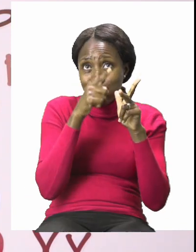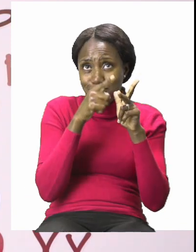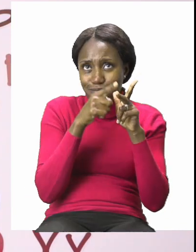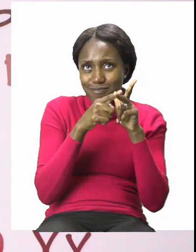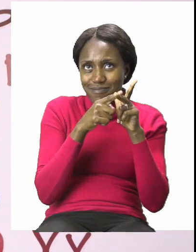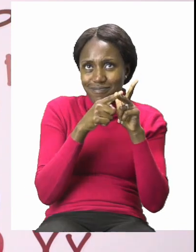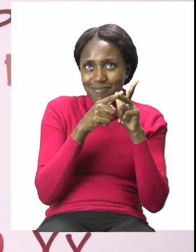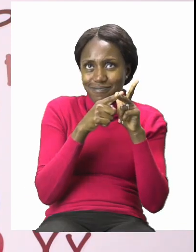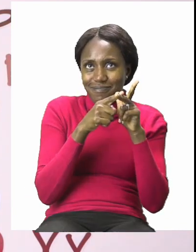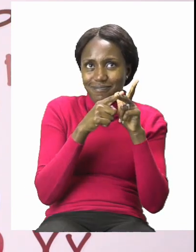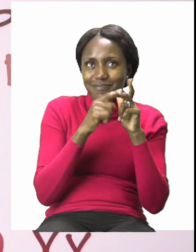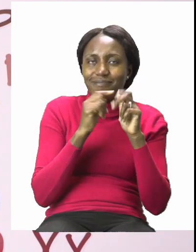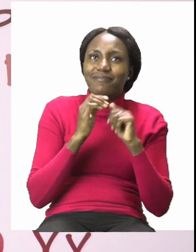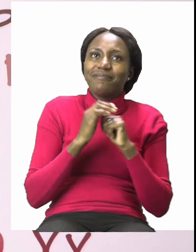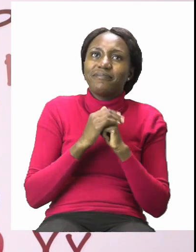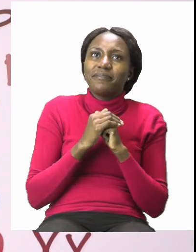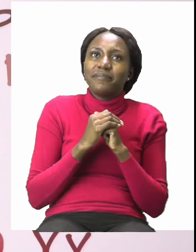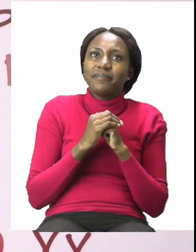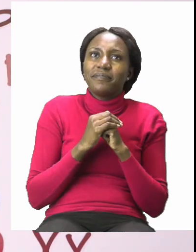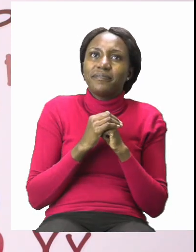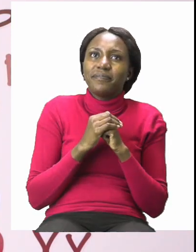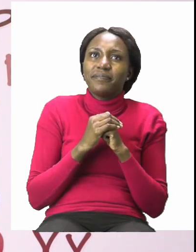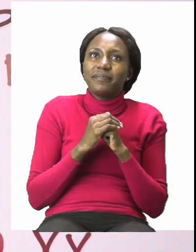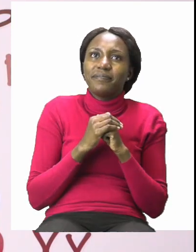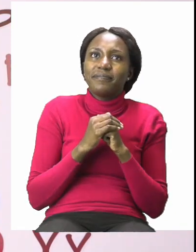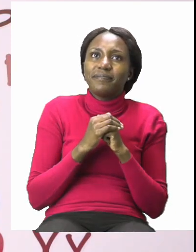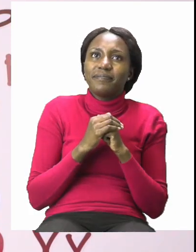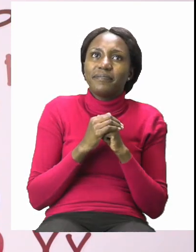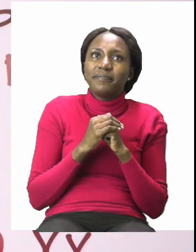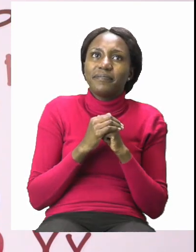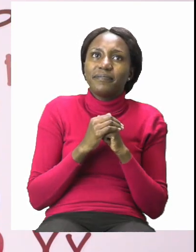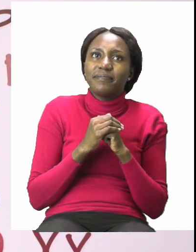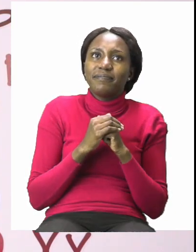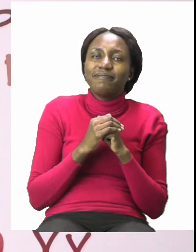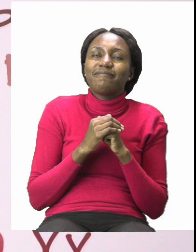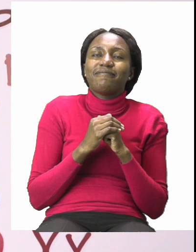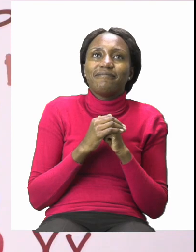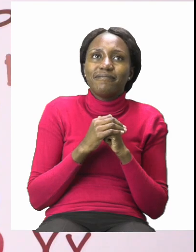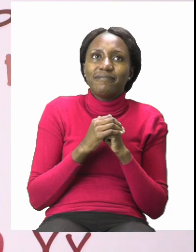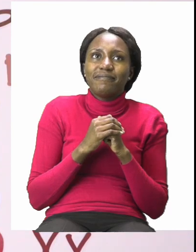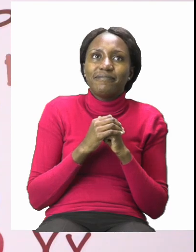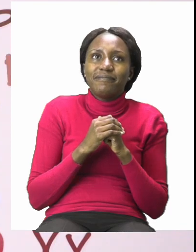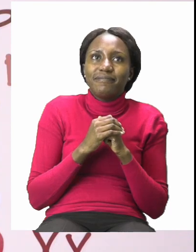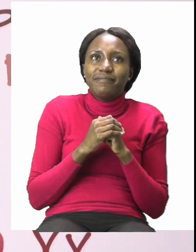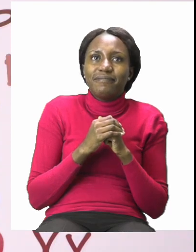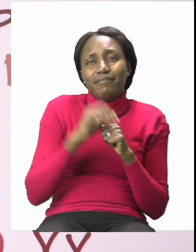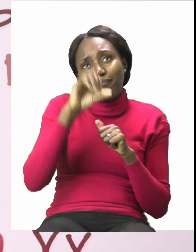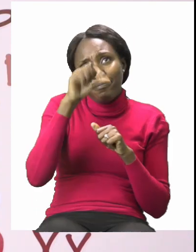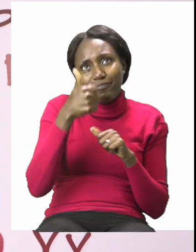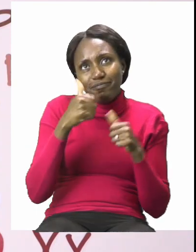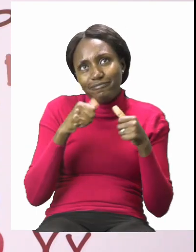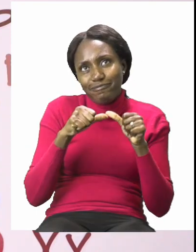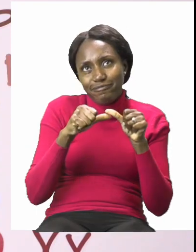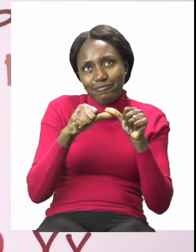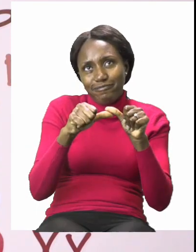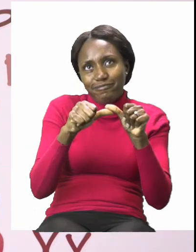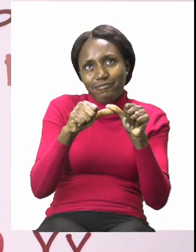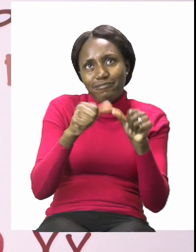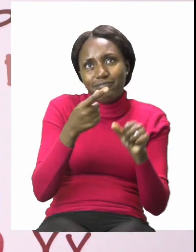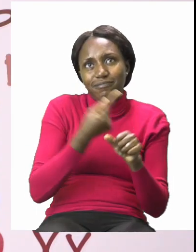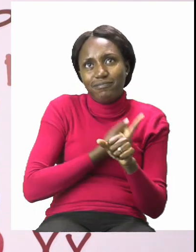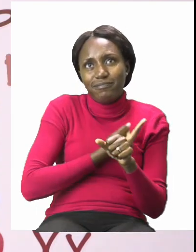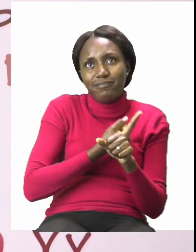already. The answer is right here, window. So the rest of them, boys and girls, you're going to do